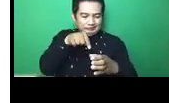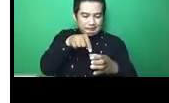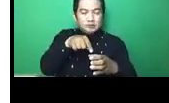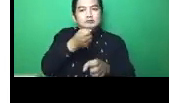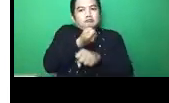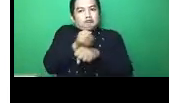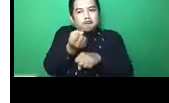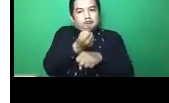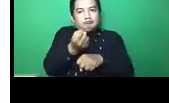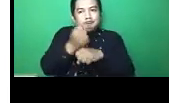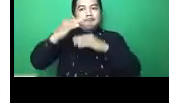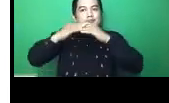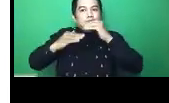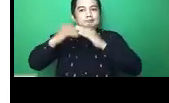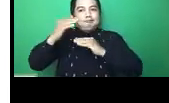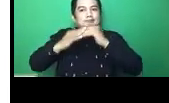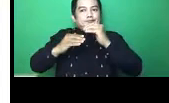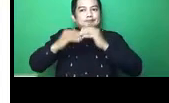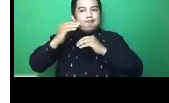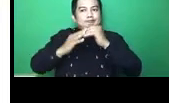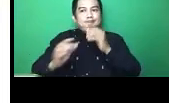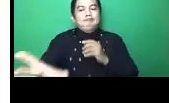and builds up that shape slowly. So, the laser will be like, and